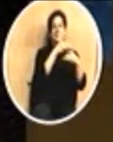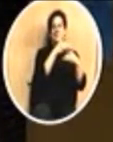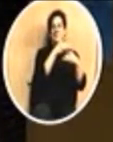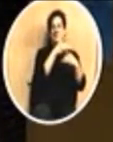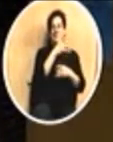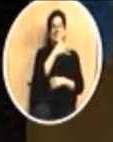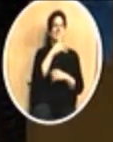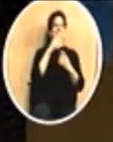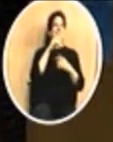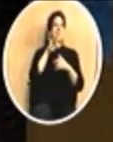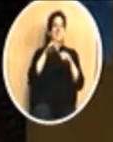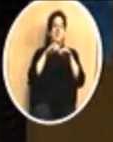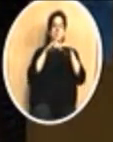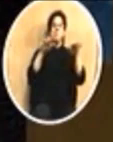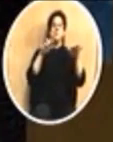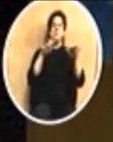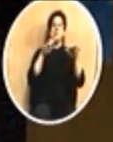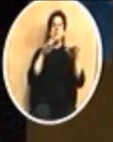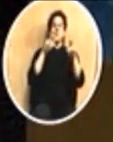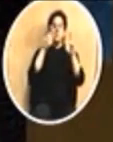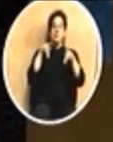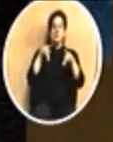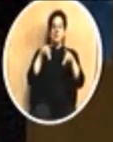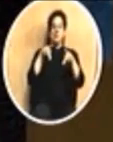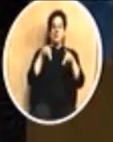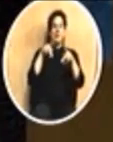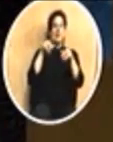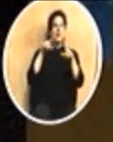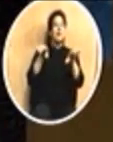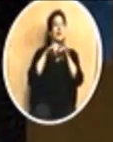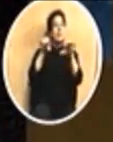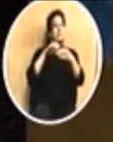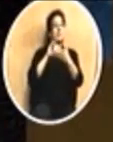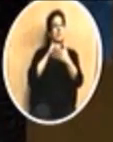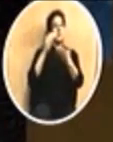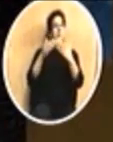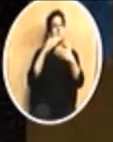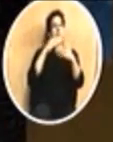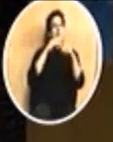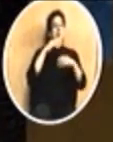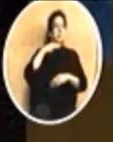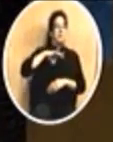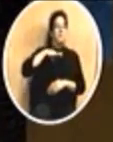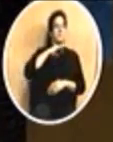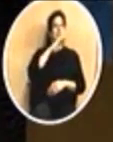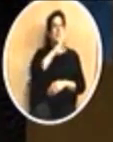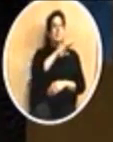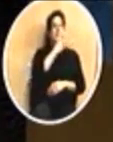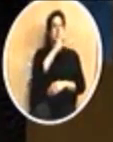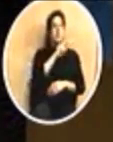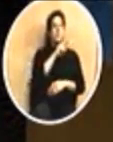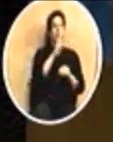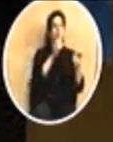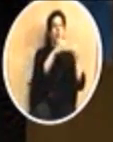a public official takes actions that might benefit his or her office. Does that sound familiar?